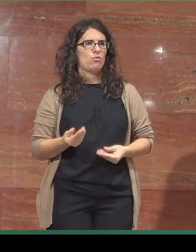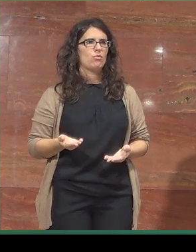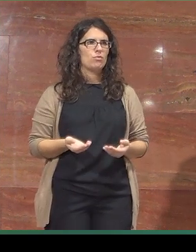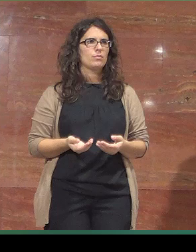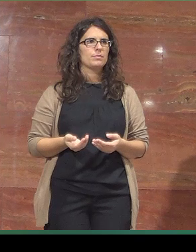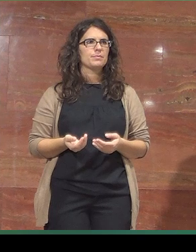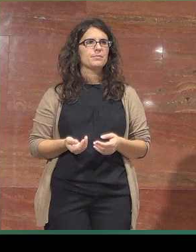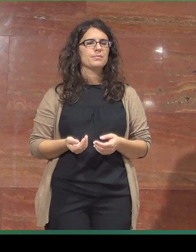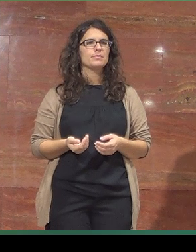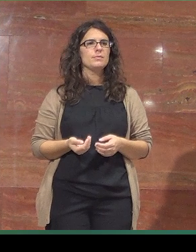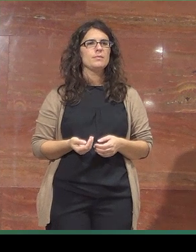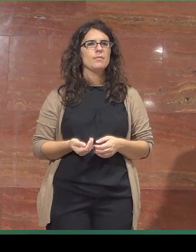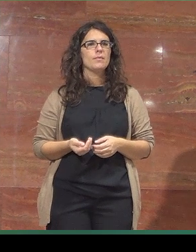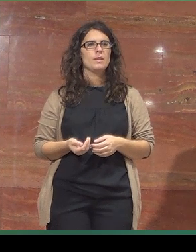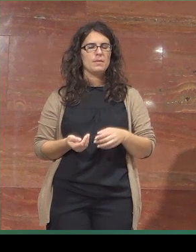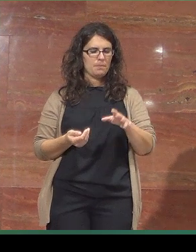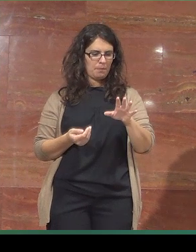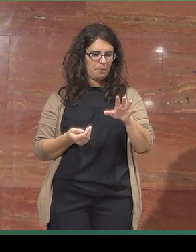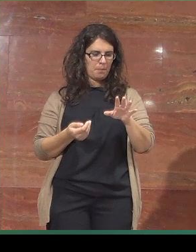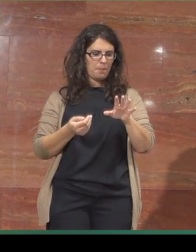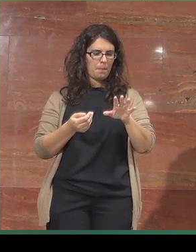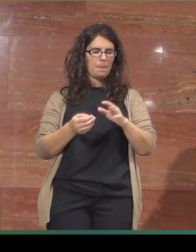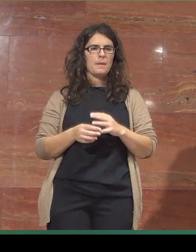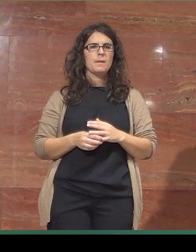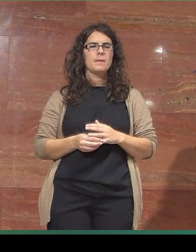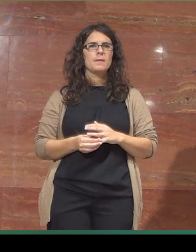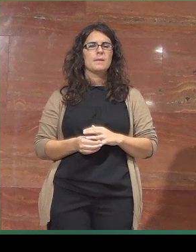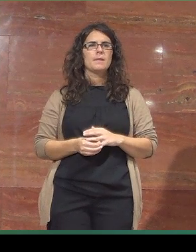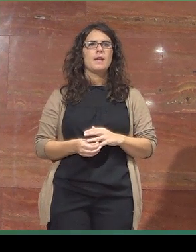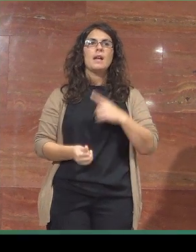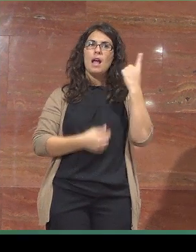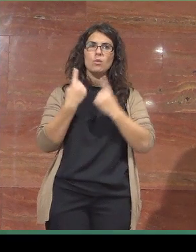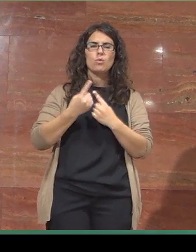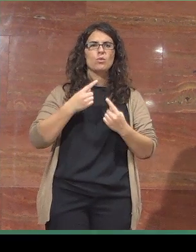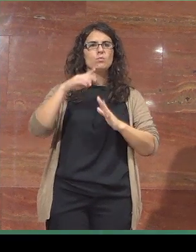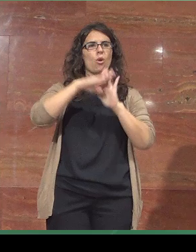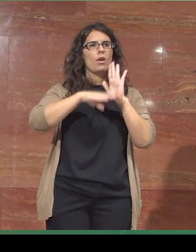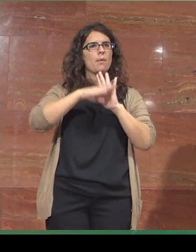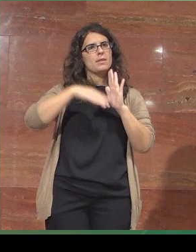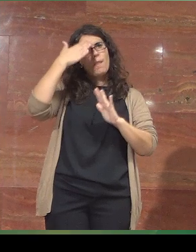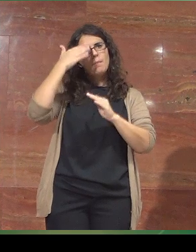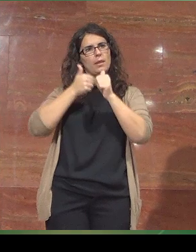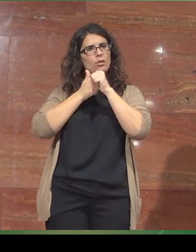are what we call mentoring schemes, where to encourage people to stop using door-to-door, very expensive door-to-door